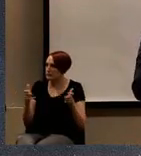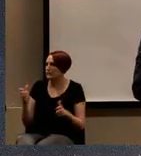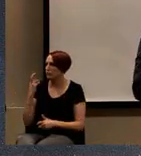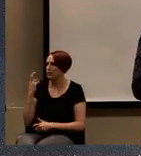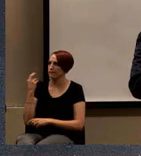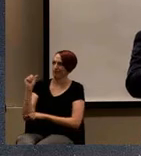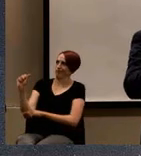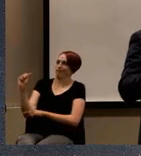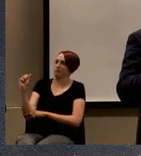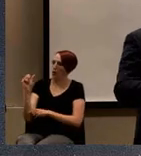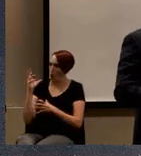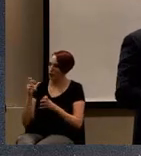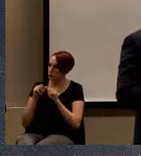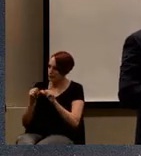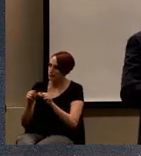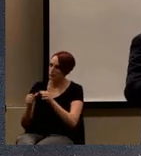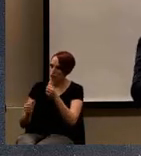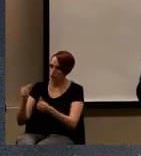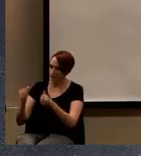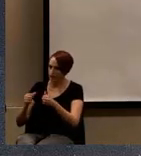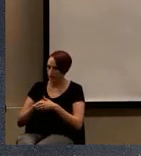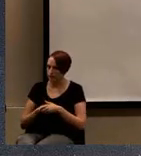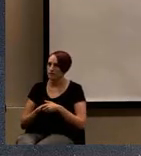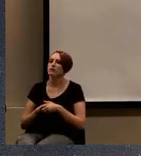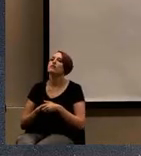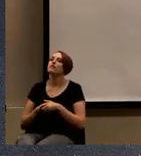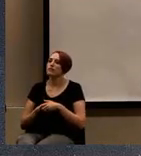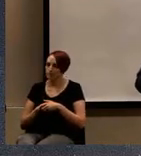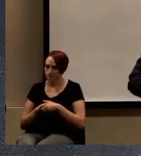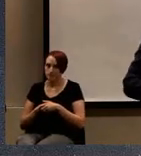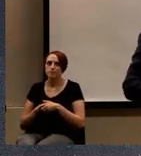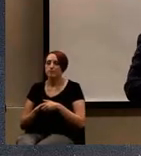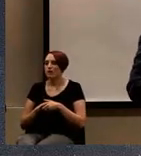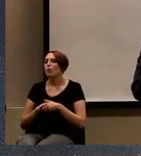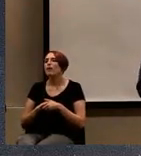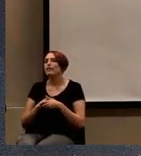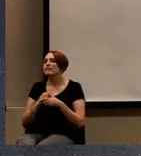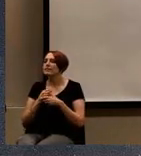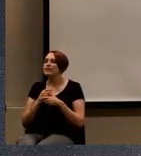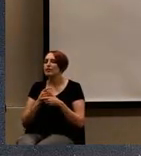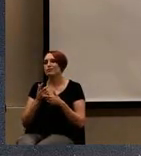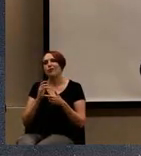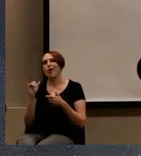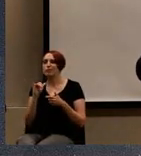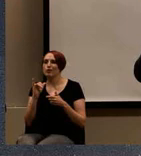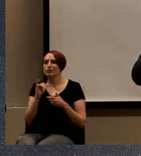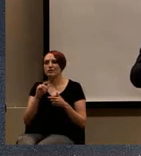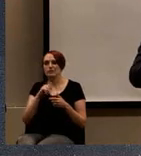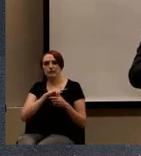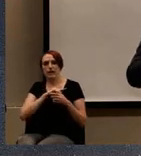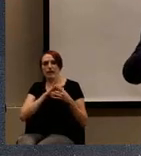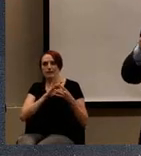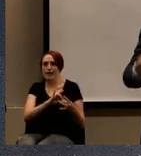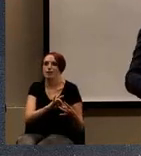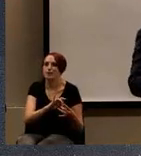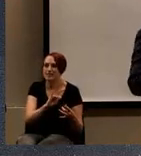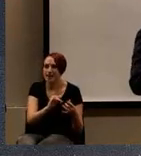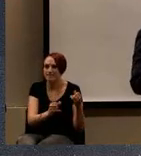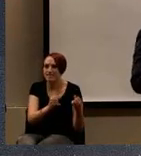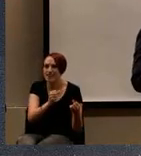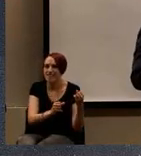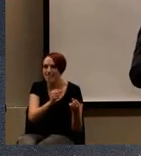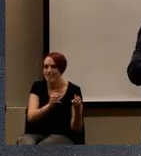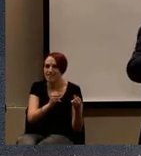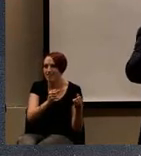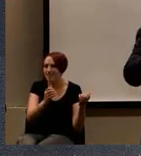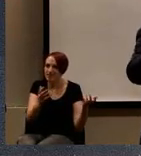cultural attachment to vehicles and the automobile in American culture that makes that in and of itself just difficult to give up